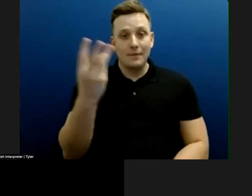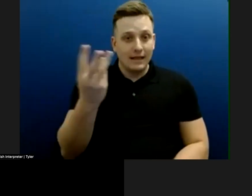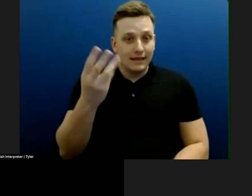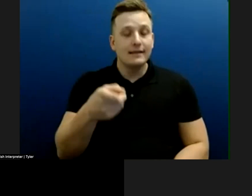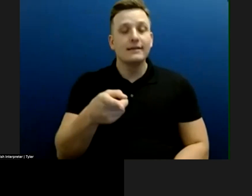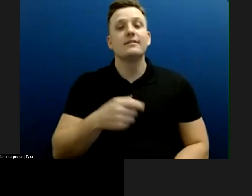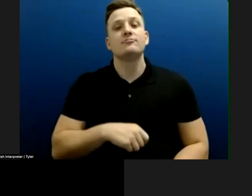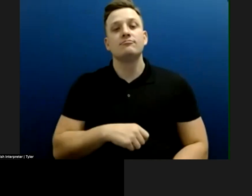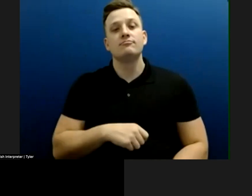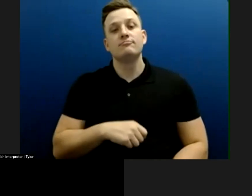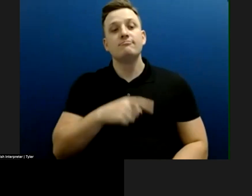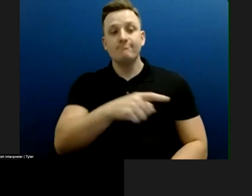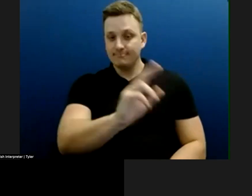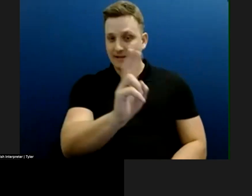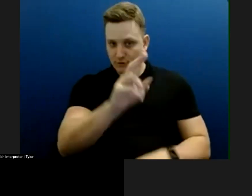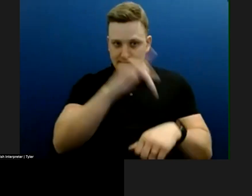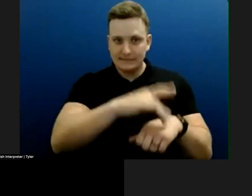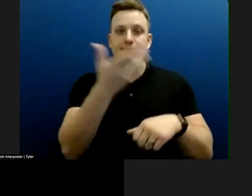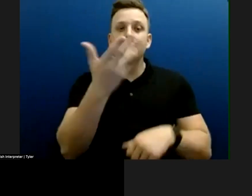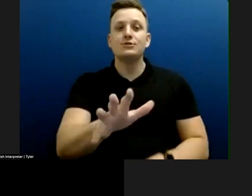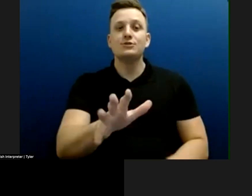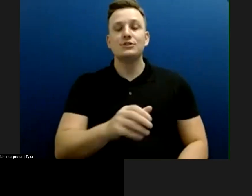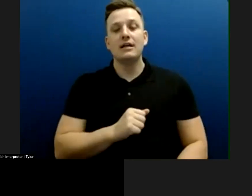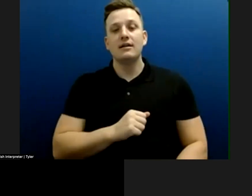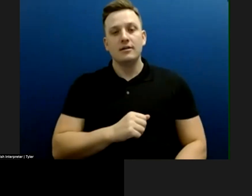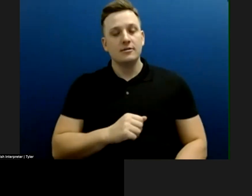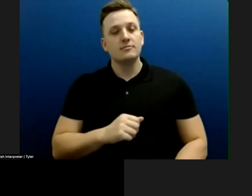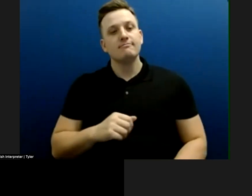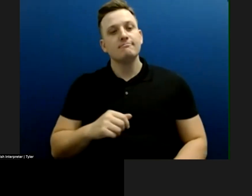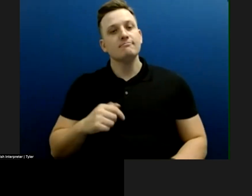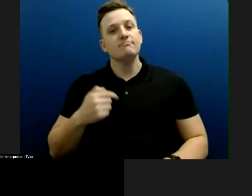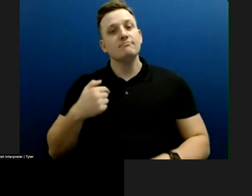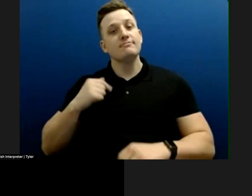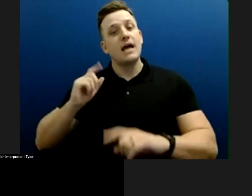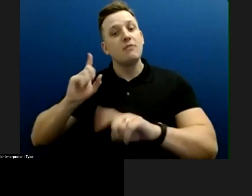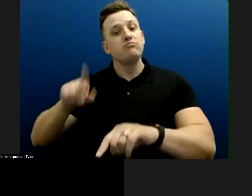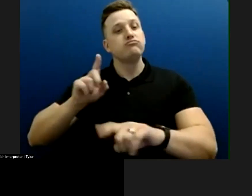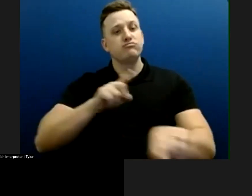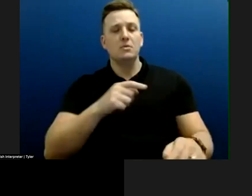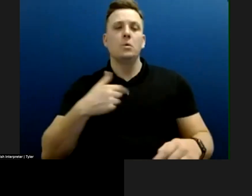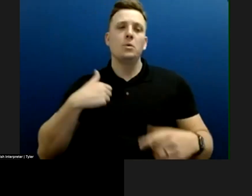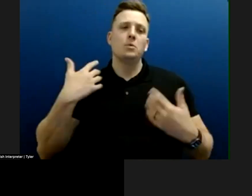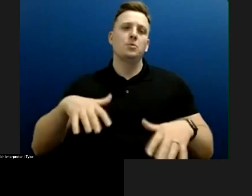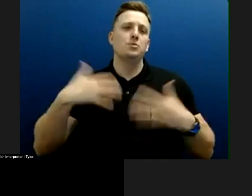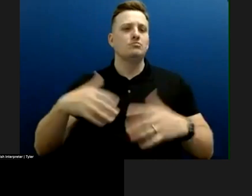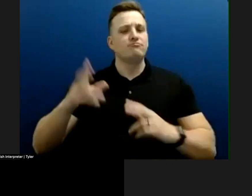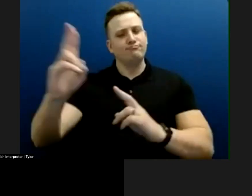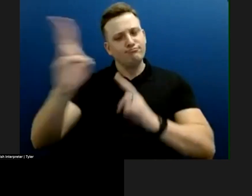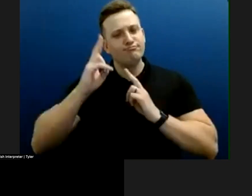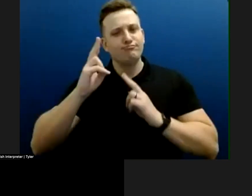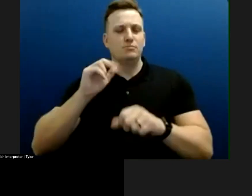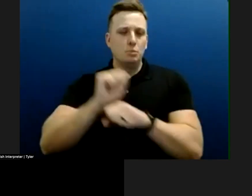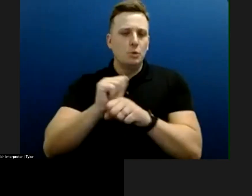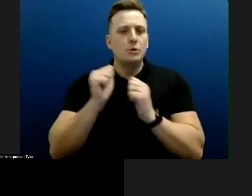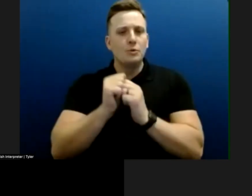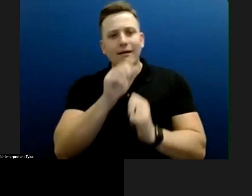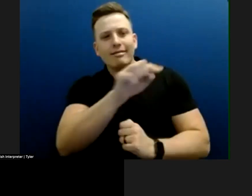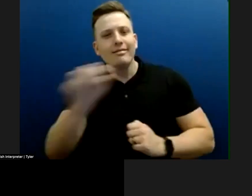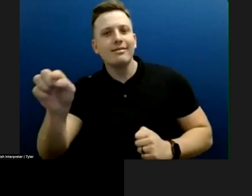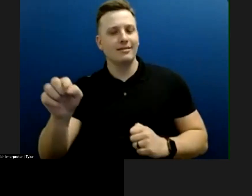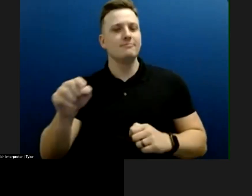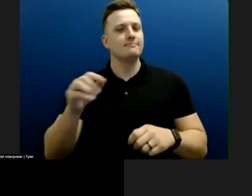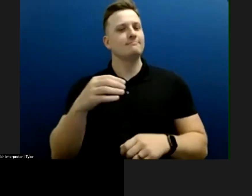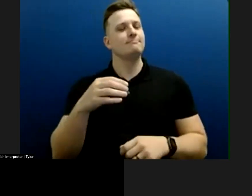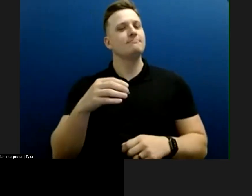in Vancouver. And as I said, it's always a great honour to work with colleagues from Canada.